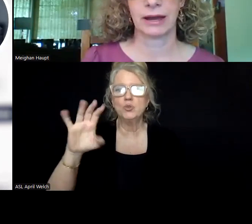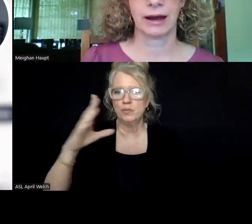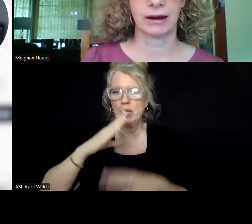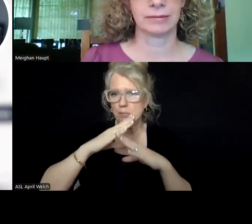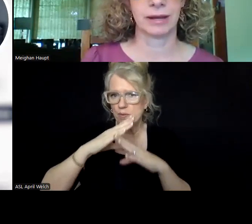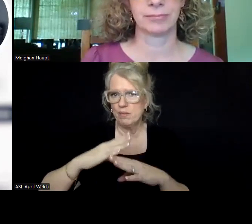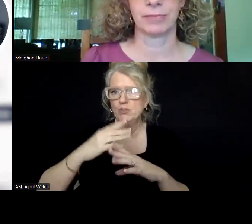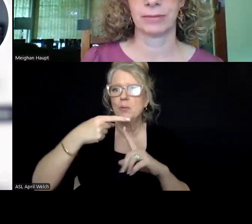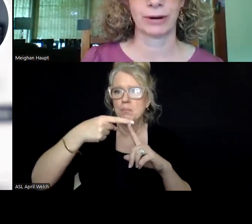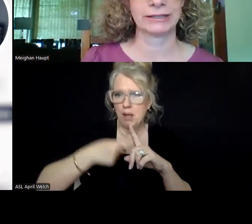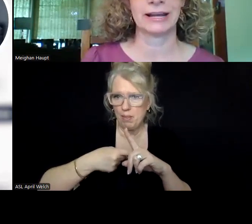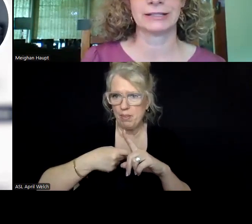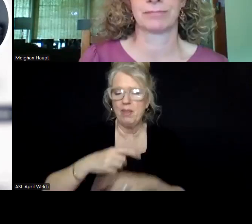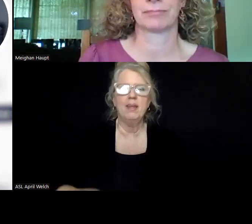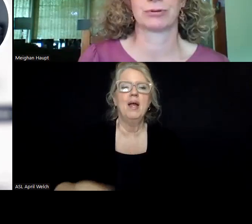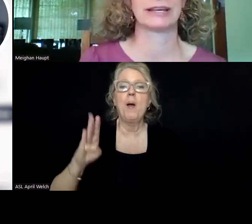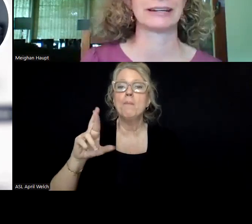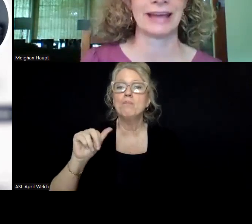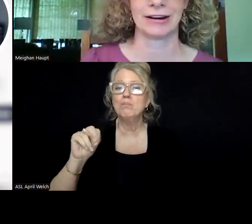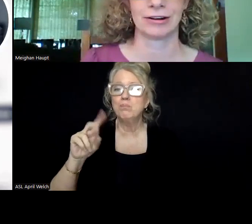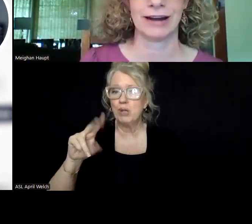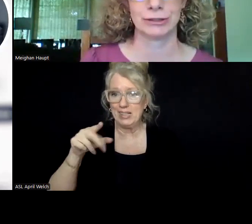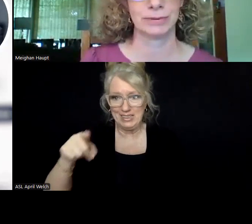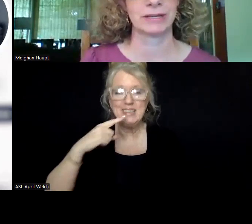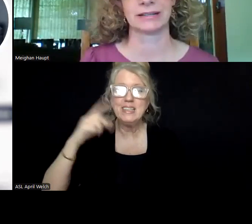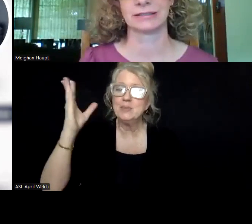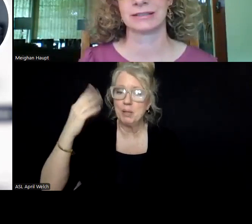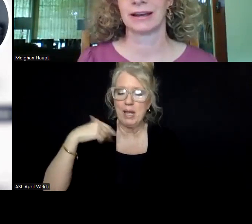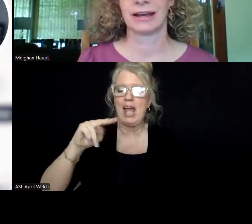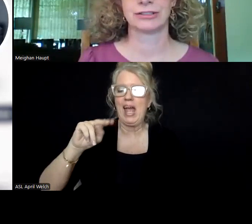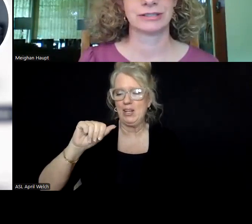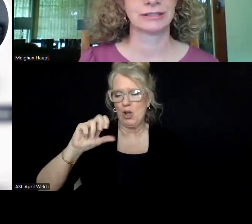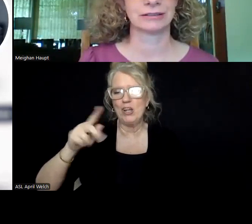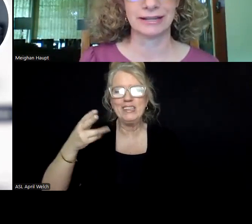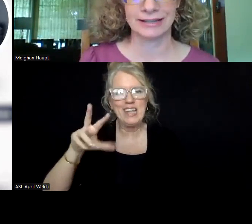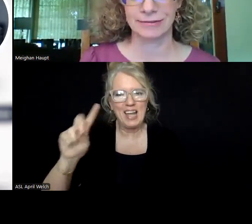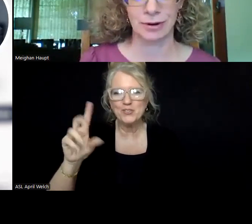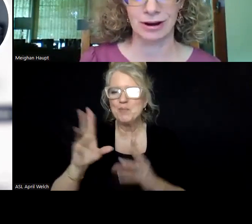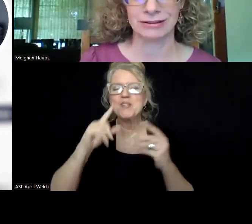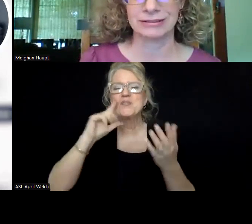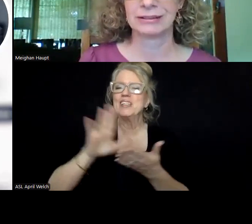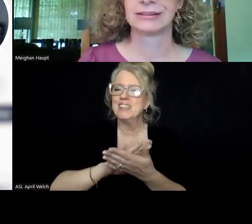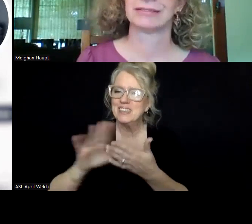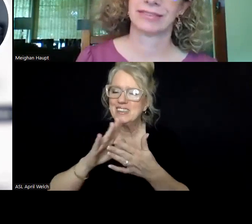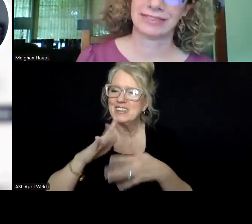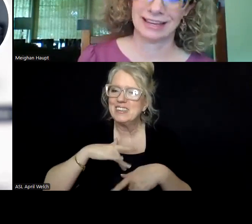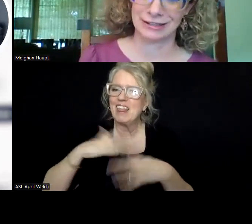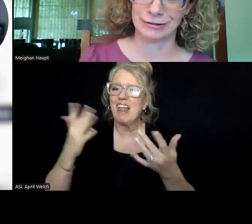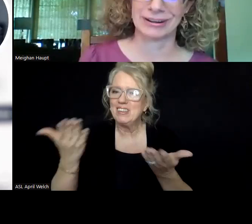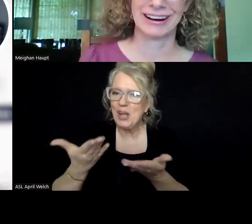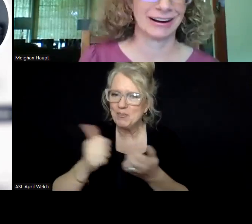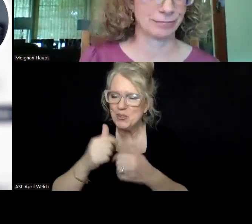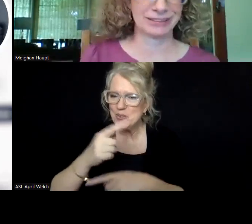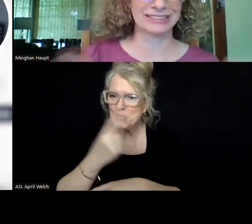Month. Brandon has presented at our NASHBID meetings. It's just a delight to have you on.